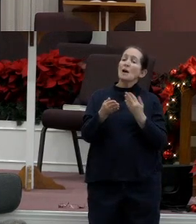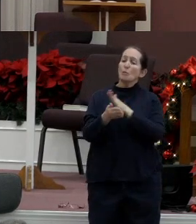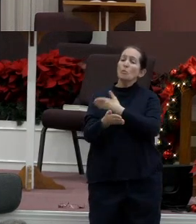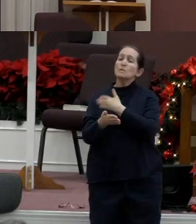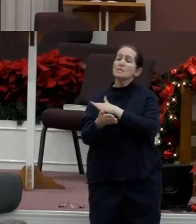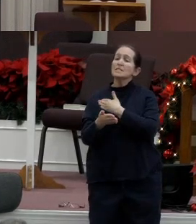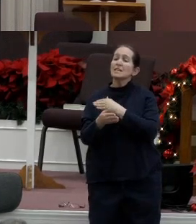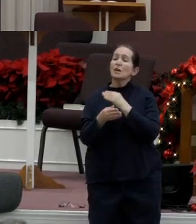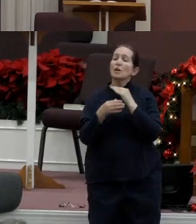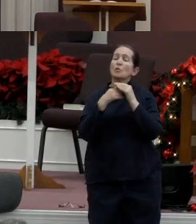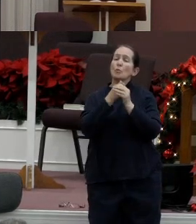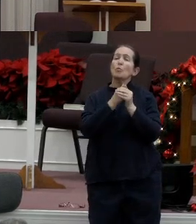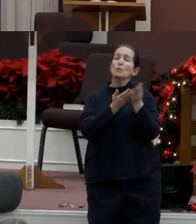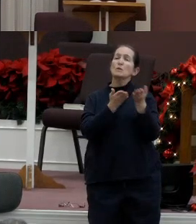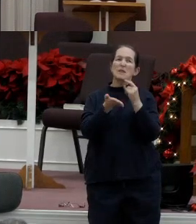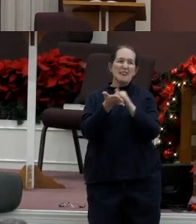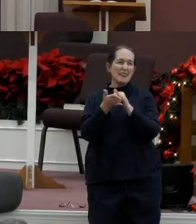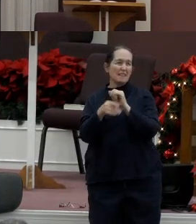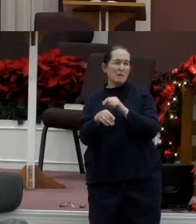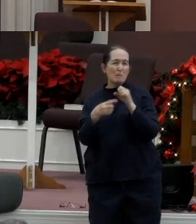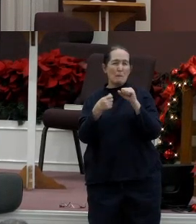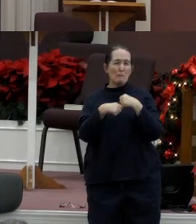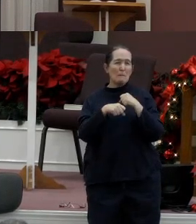made some people uncomfortable.